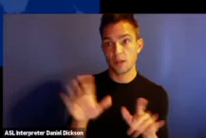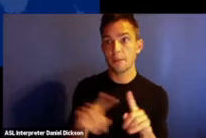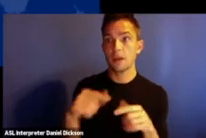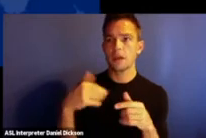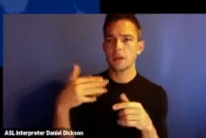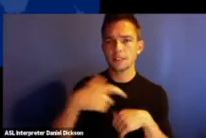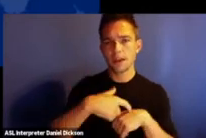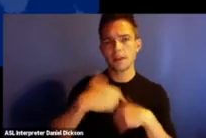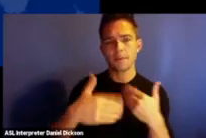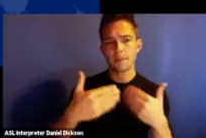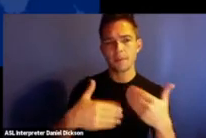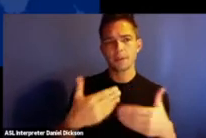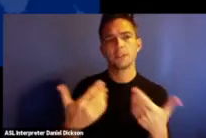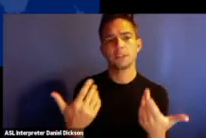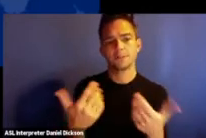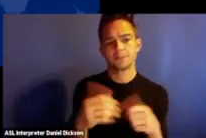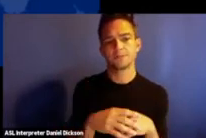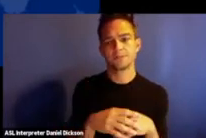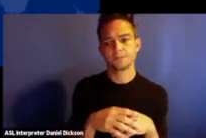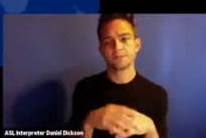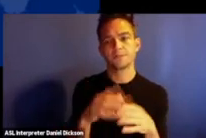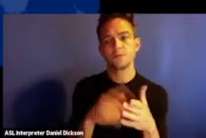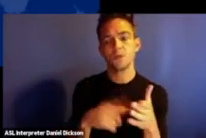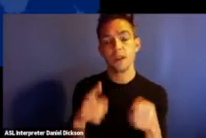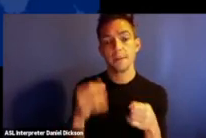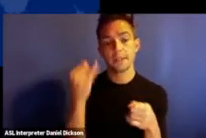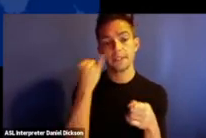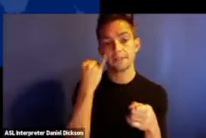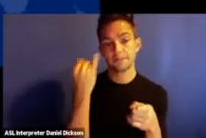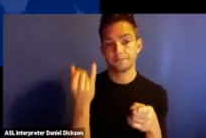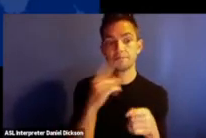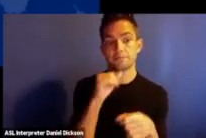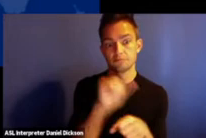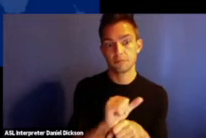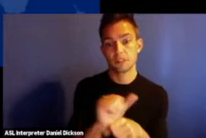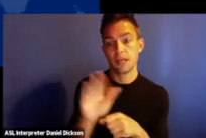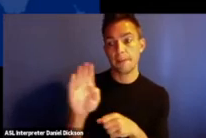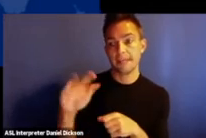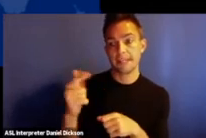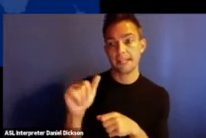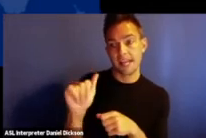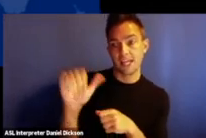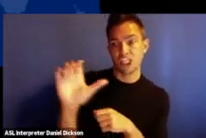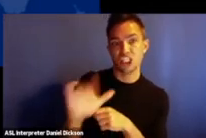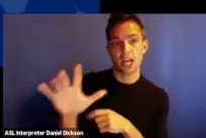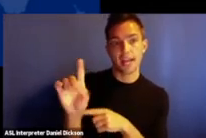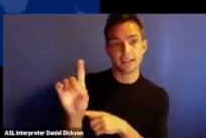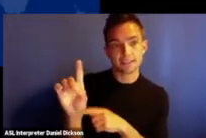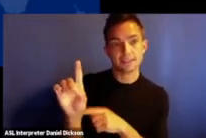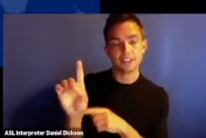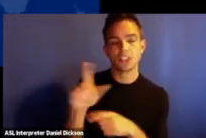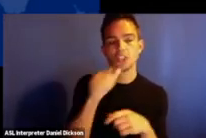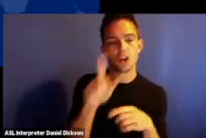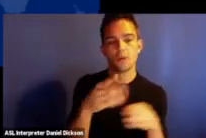goes along, what do you think that's going to do when it comes to them actually being a child? Focus should not always be on